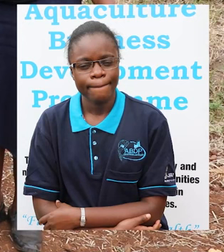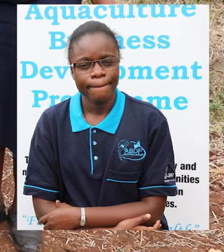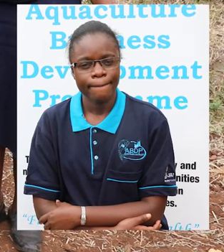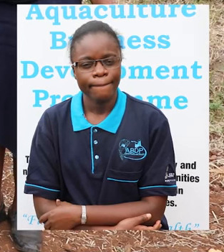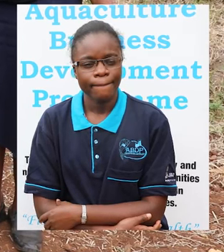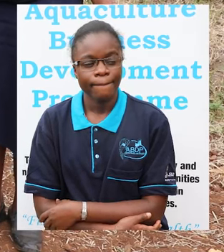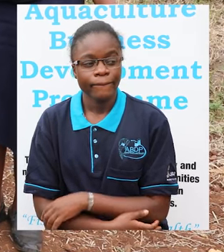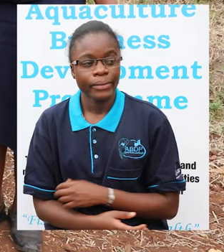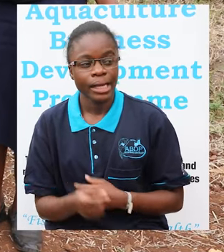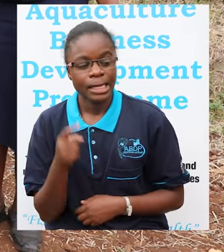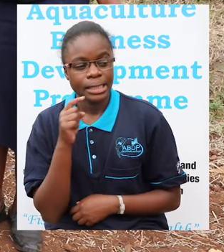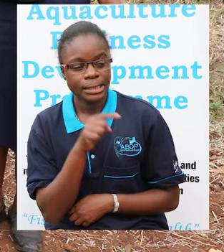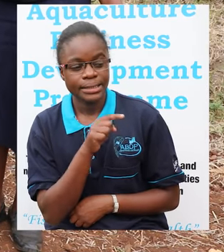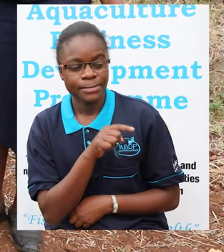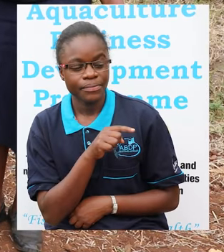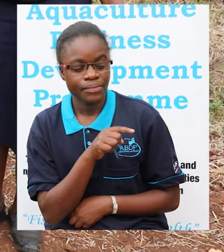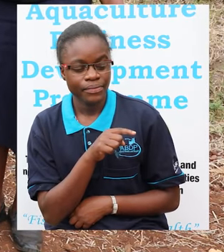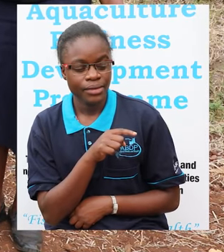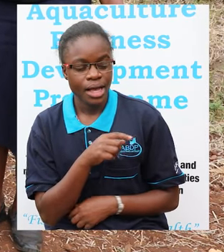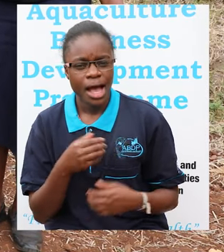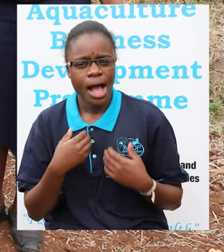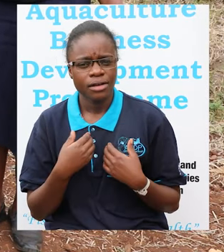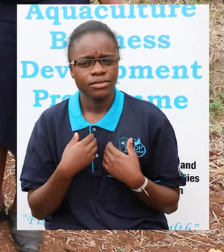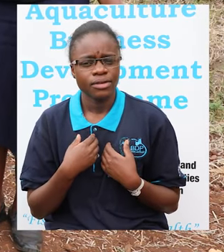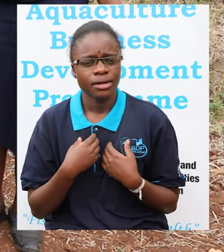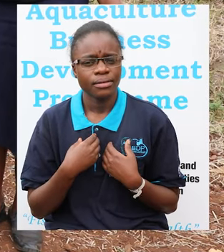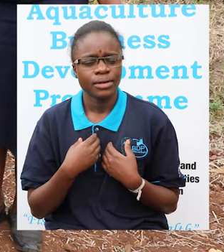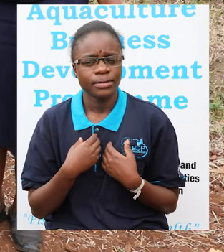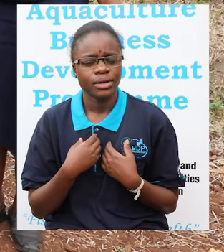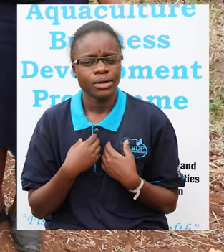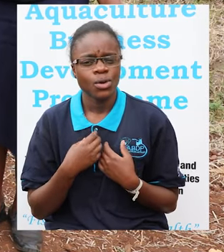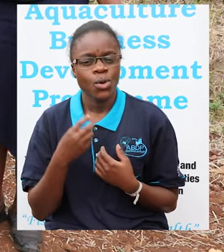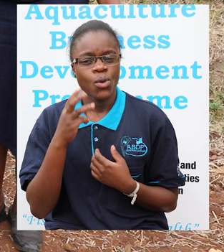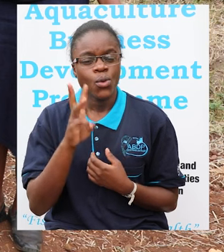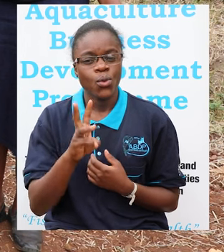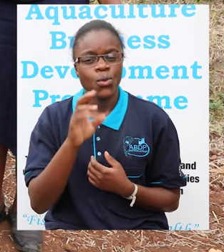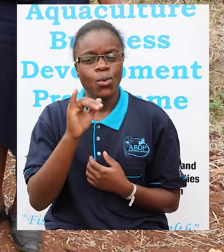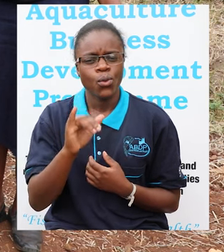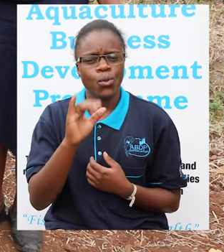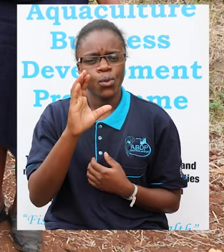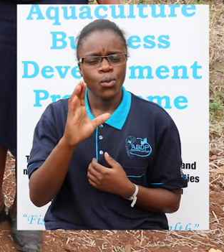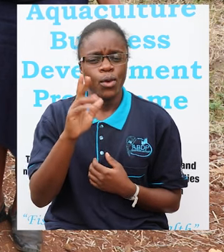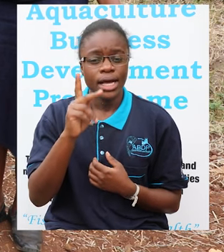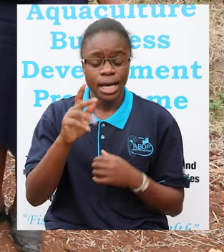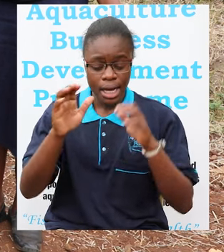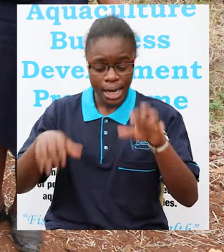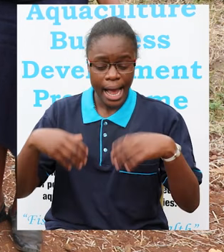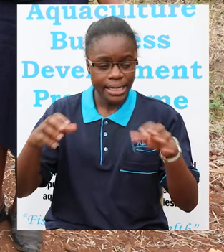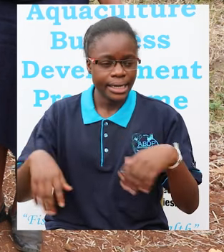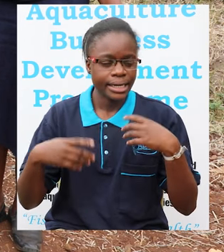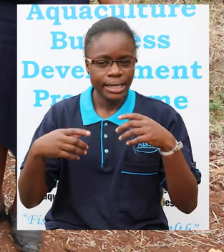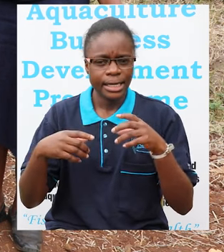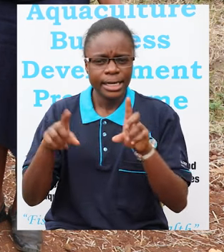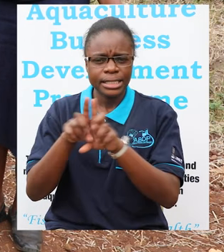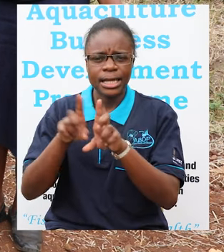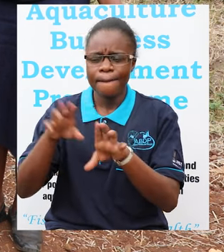This is a weak garden. Weak as in the weak, the normal weak, like the one we see in a lantern